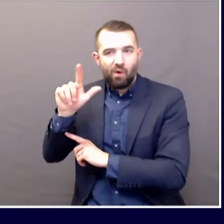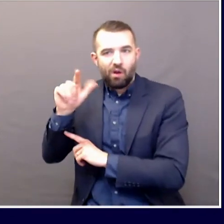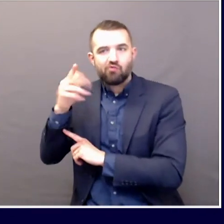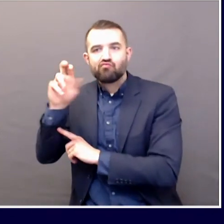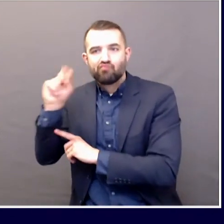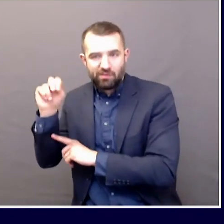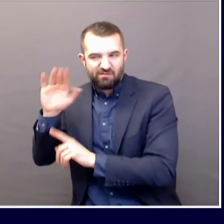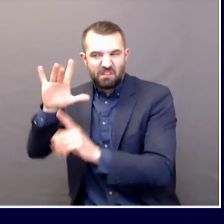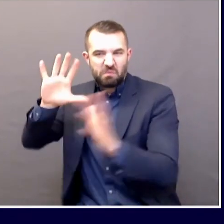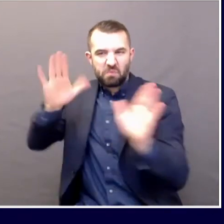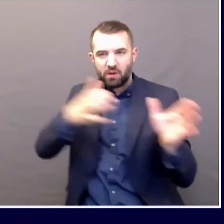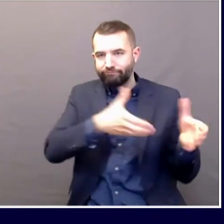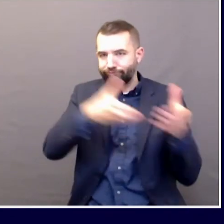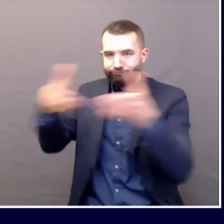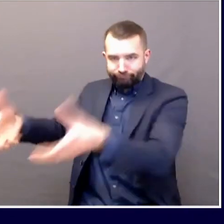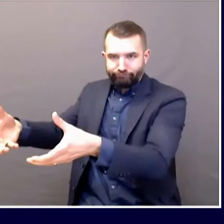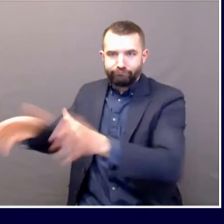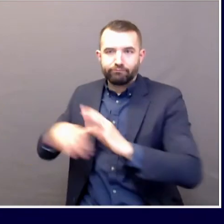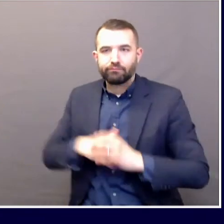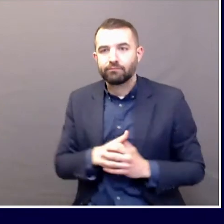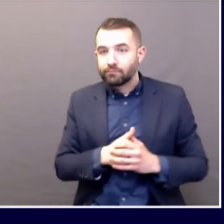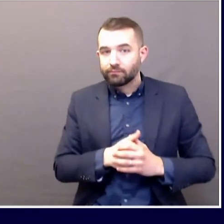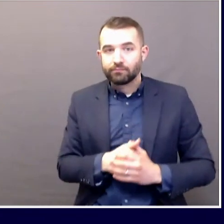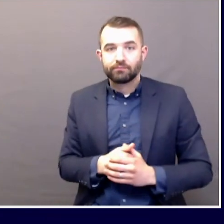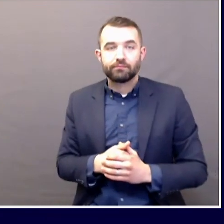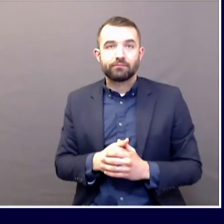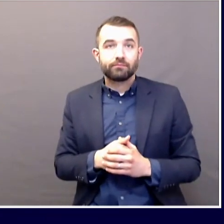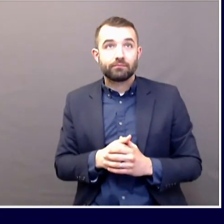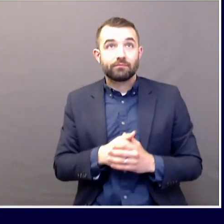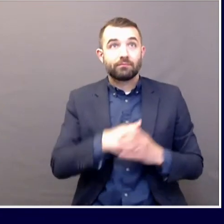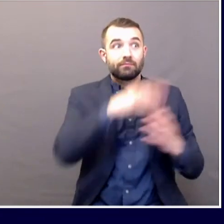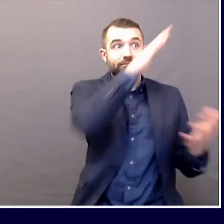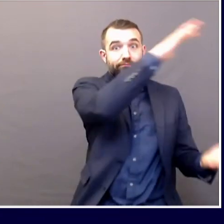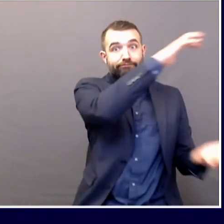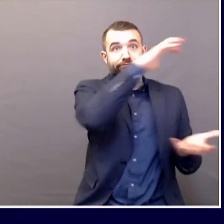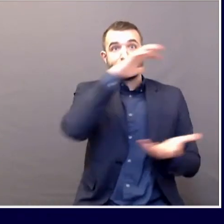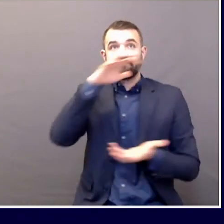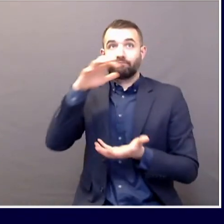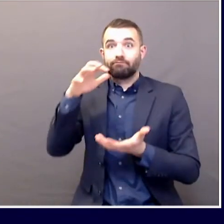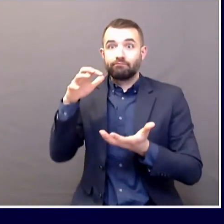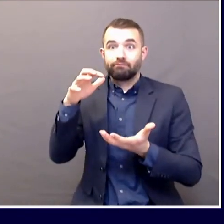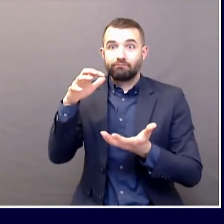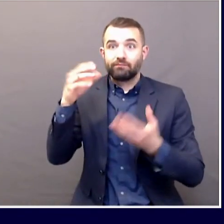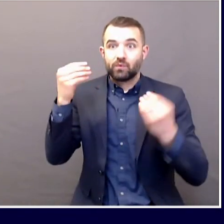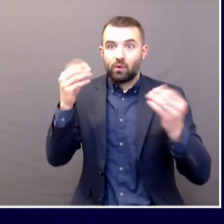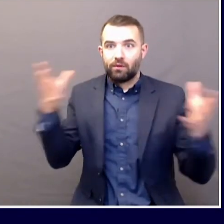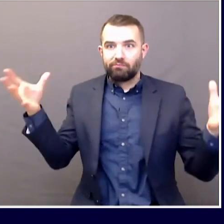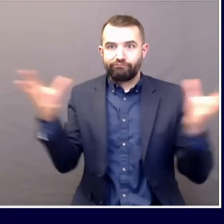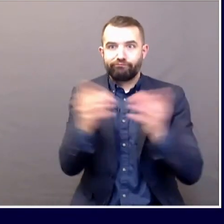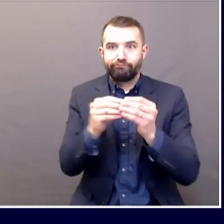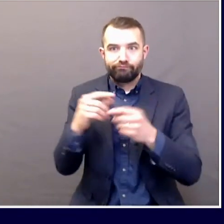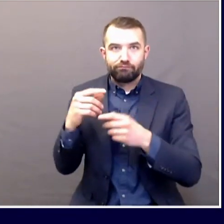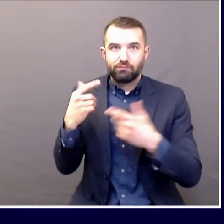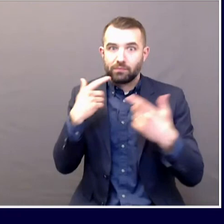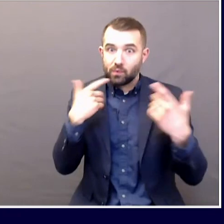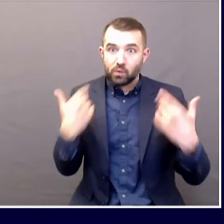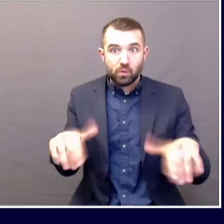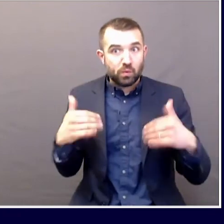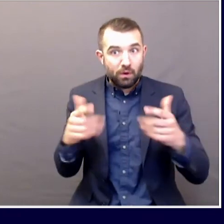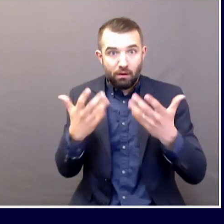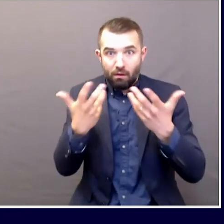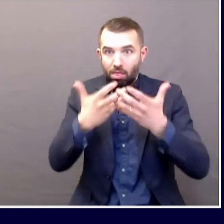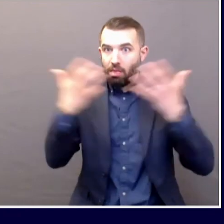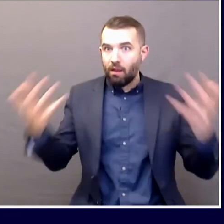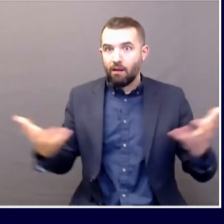you roll all of that up, it means that even before the possible J&J vaccine that may